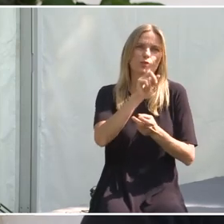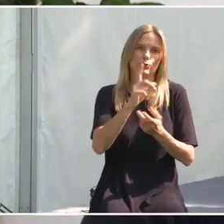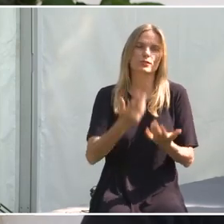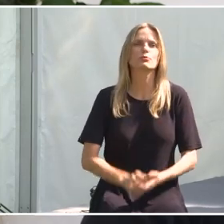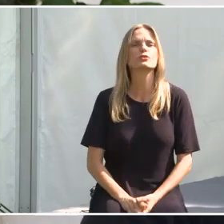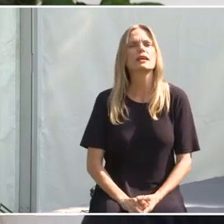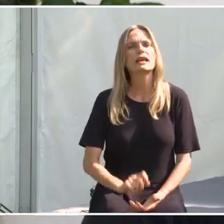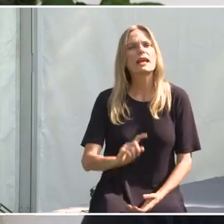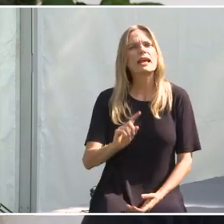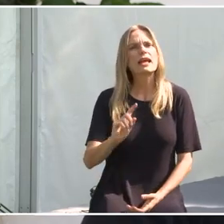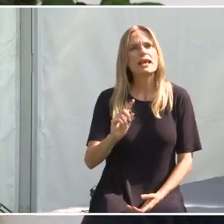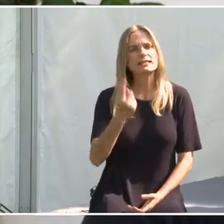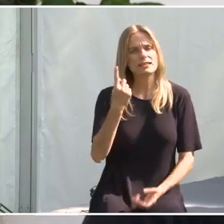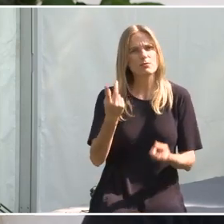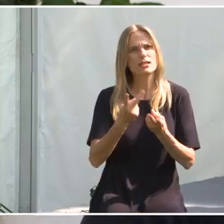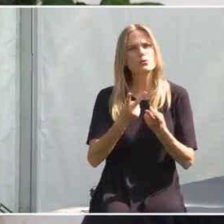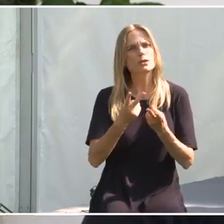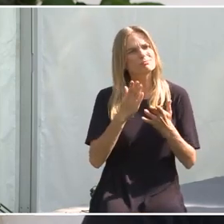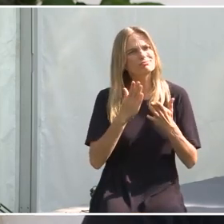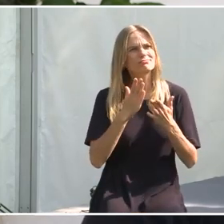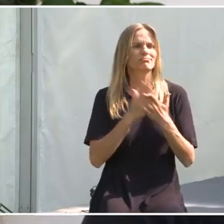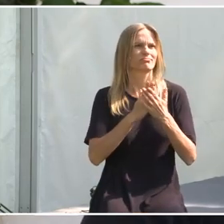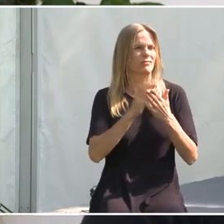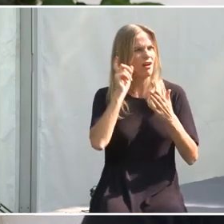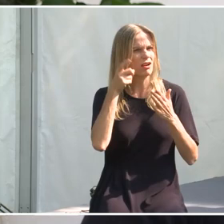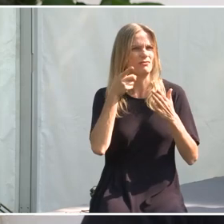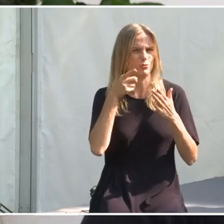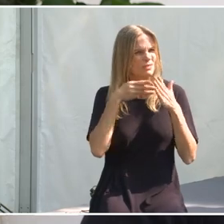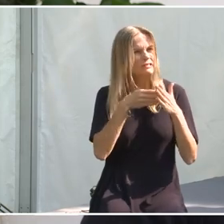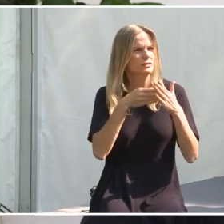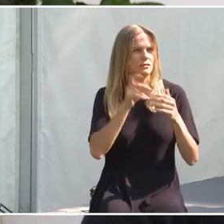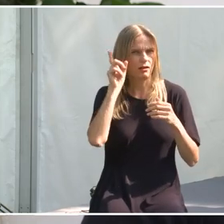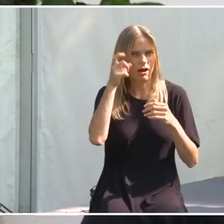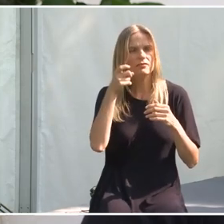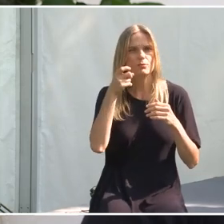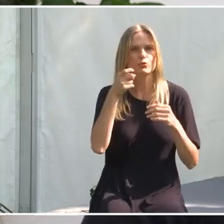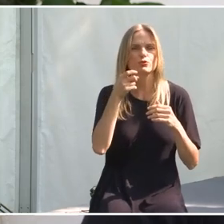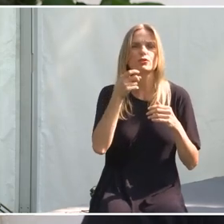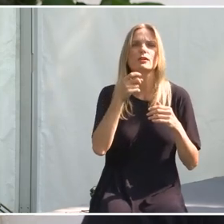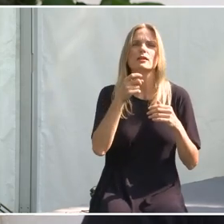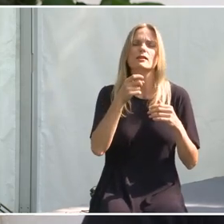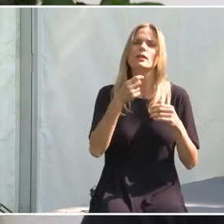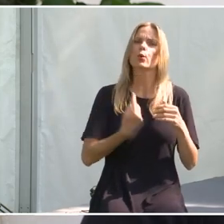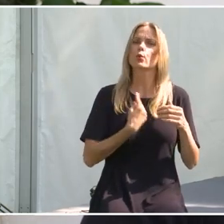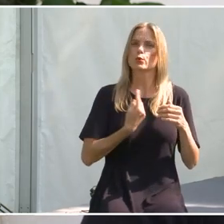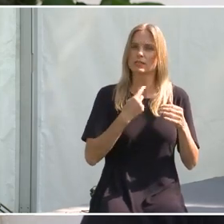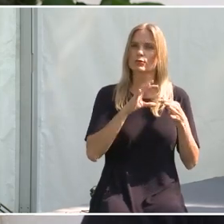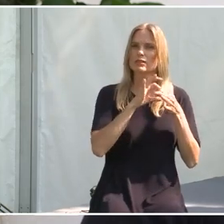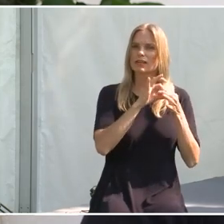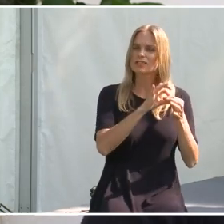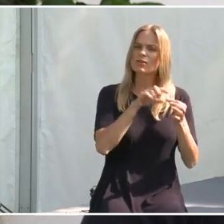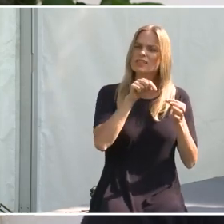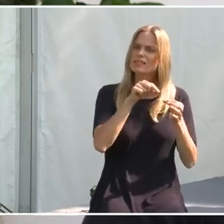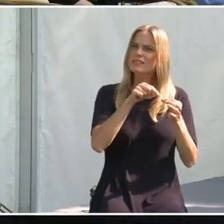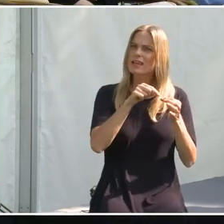stigma. Assuming there is a sense of stigma around people who feel lonely, how can we combat that